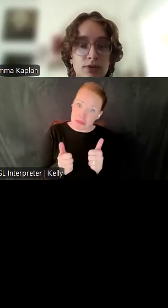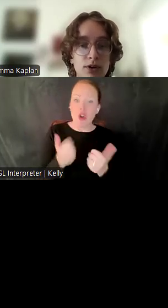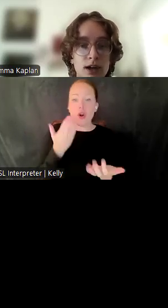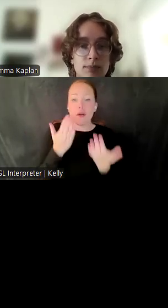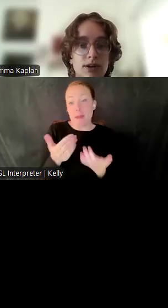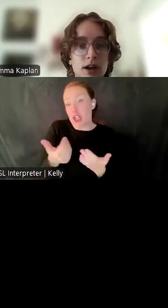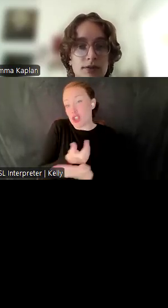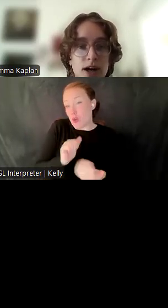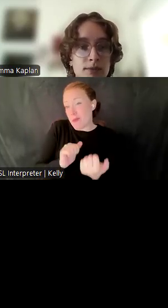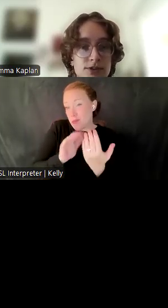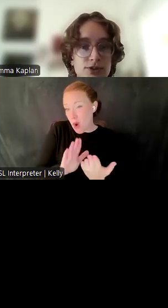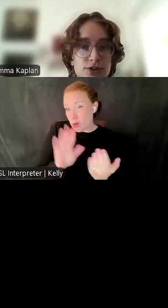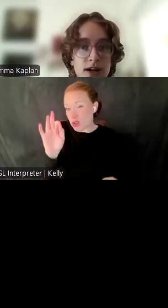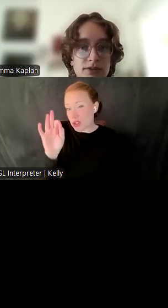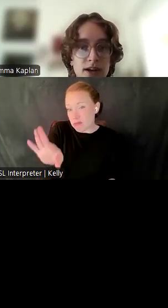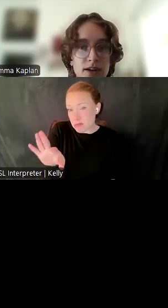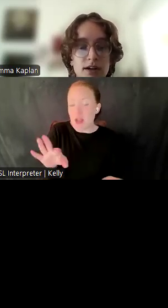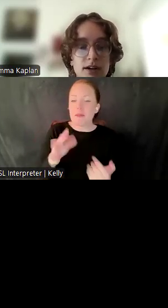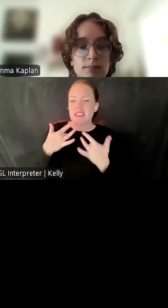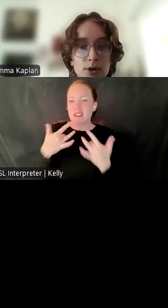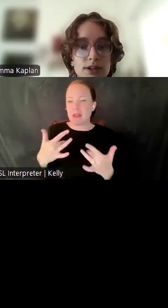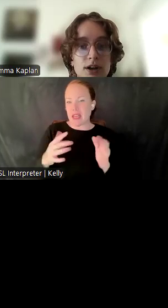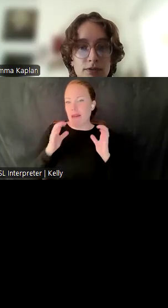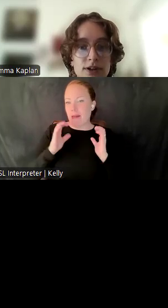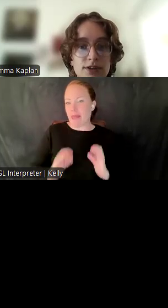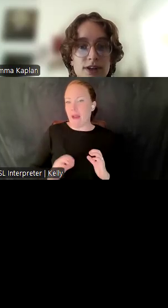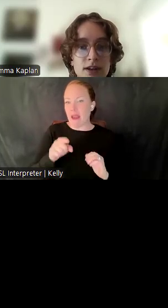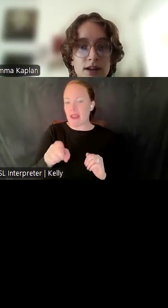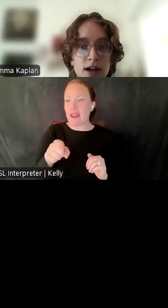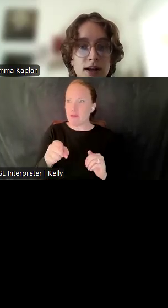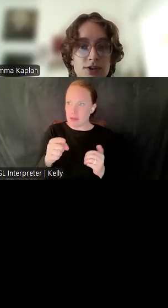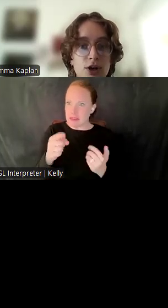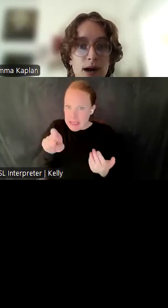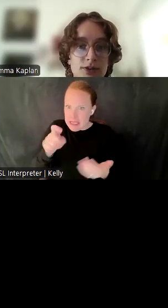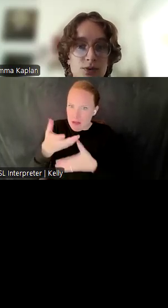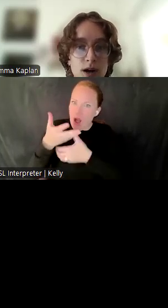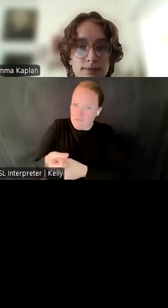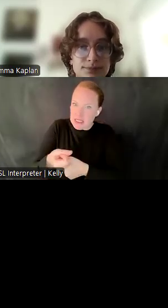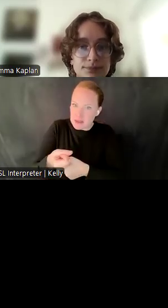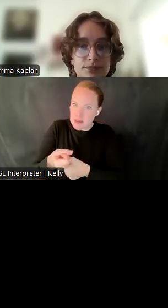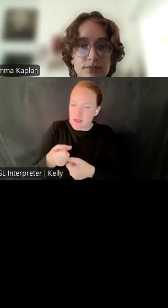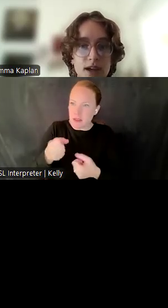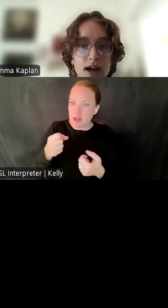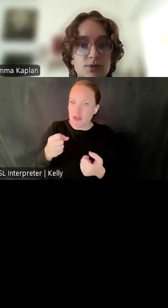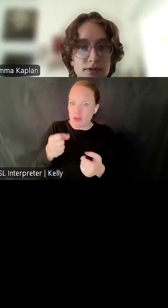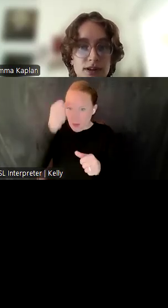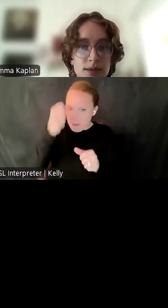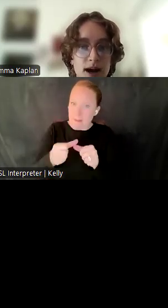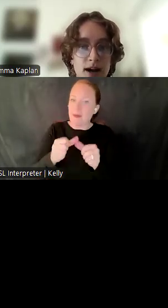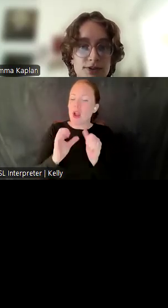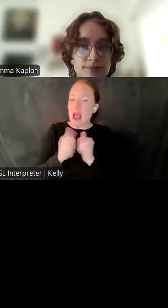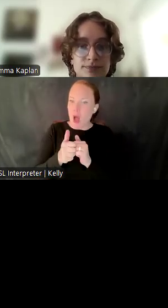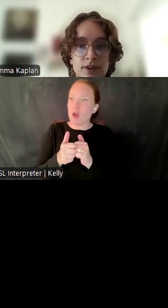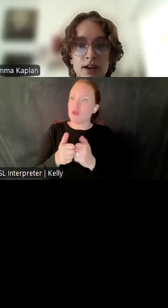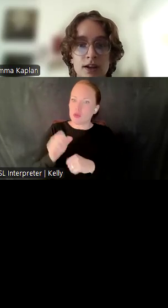might be helpful, but a lot of times it's just kind of like building the confidence in the client to go back to what has worked for them